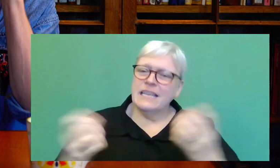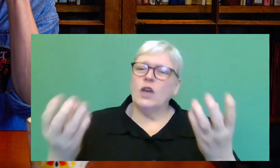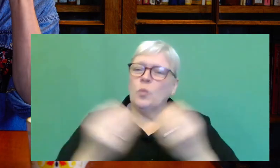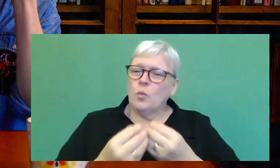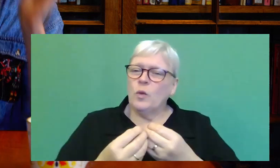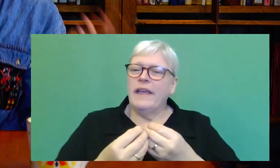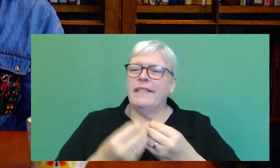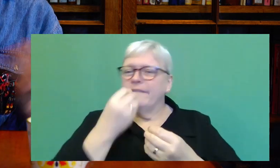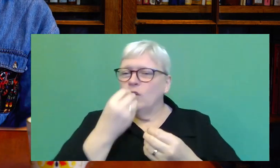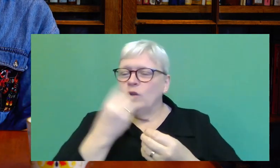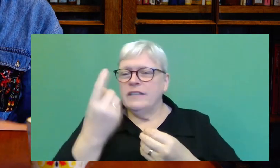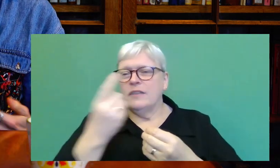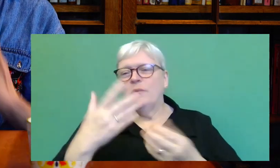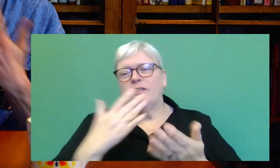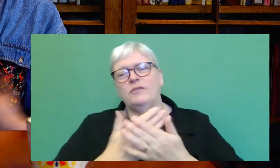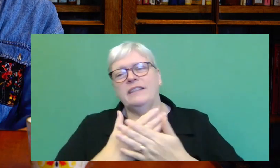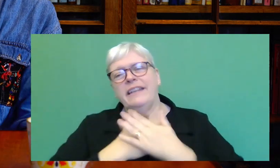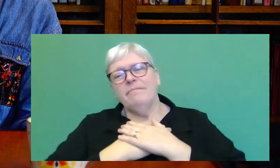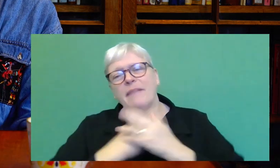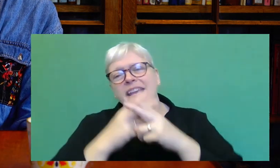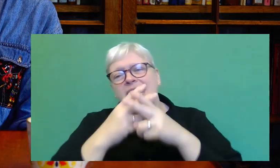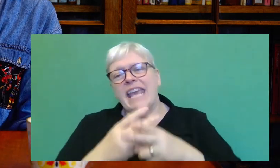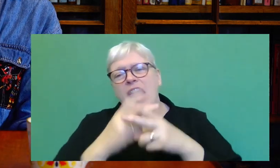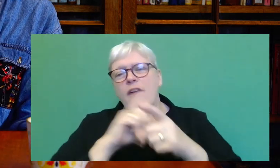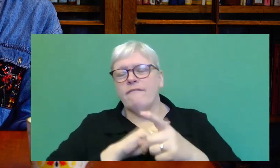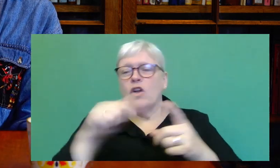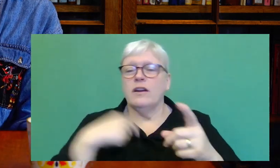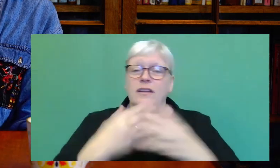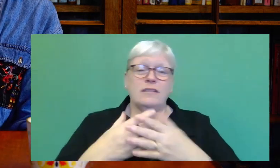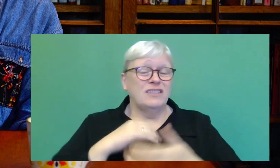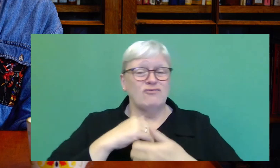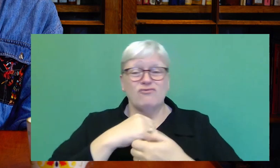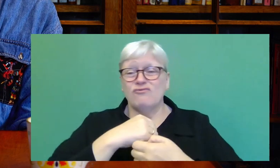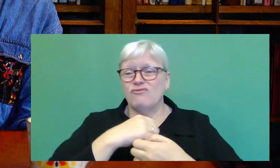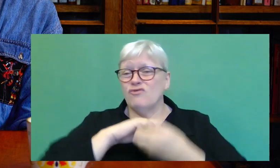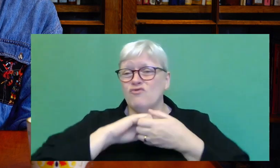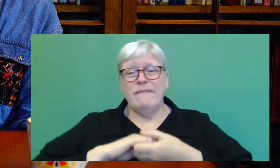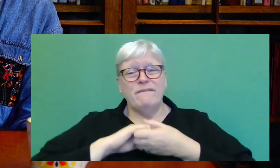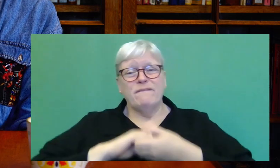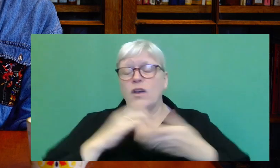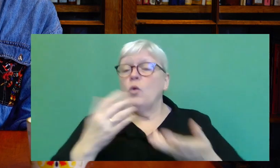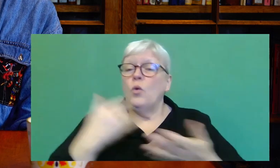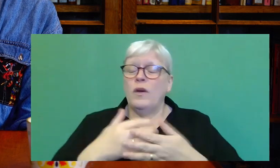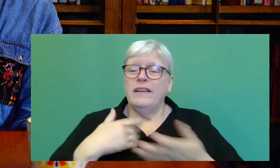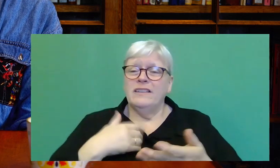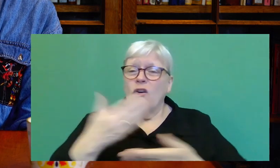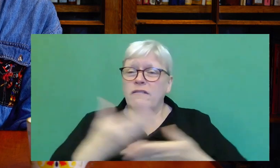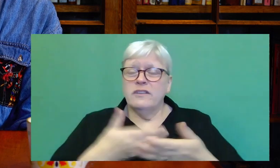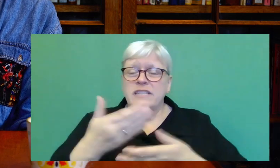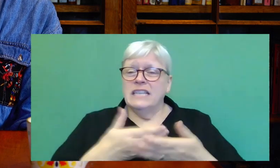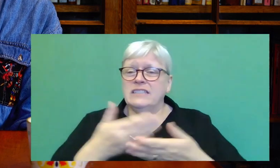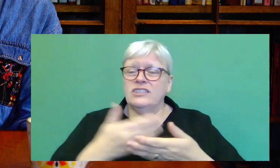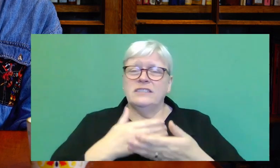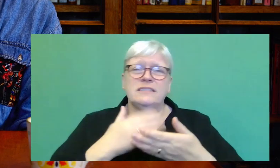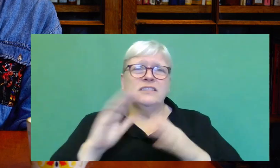care for and admire. Also in grief, when it flips round, like sometimes conversation doesn't come